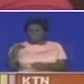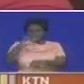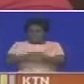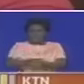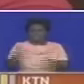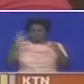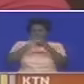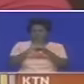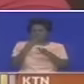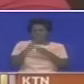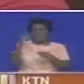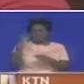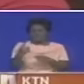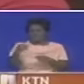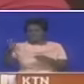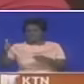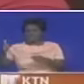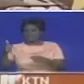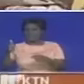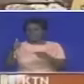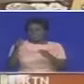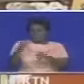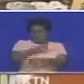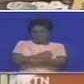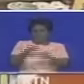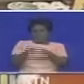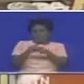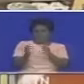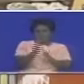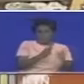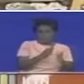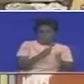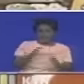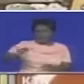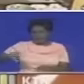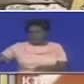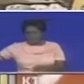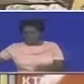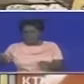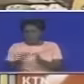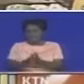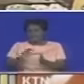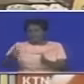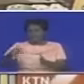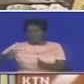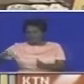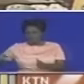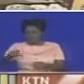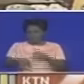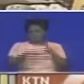na elimu ya sekondari katika shule nyinginezo kama ilivyopangwa. We'll do the county and extra county school